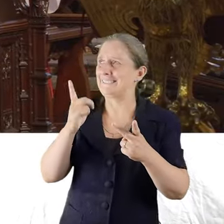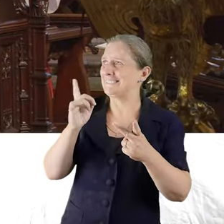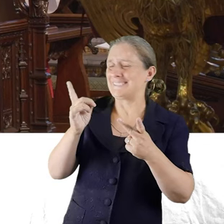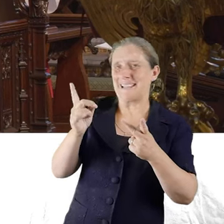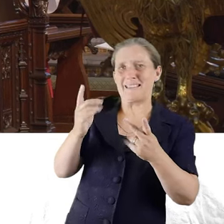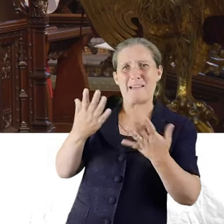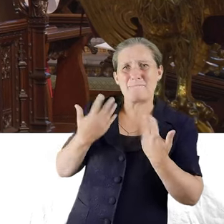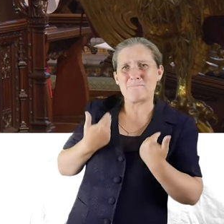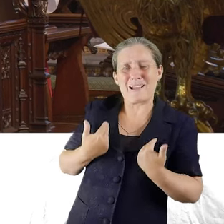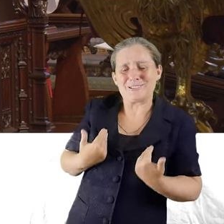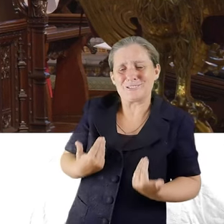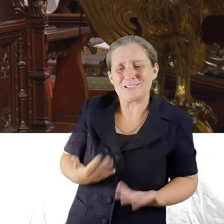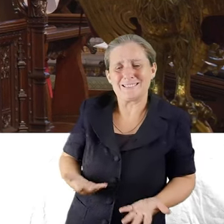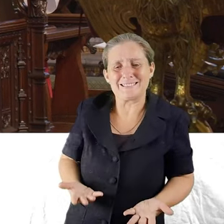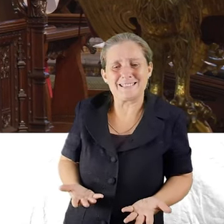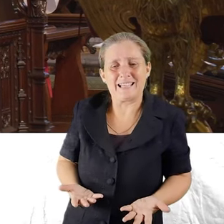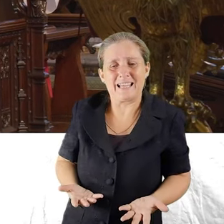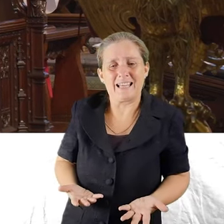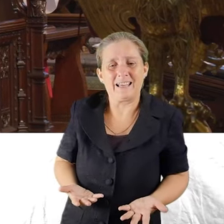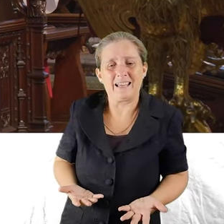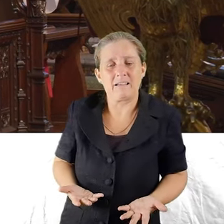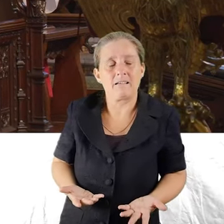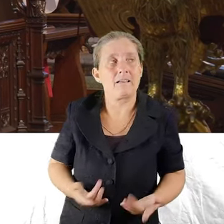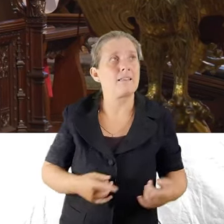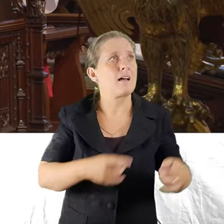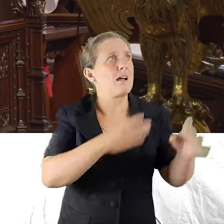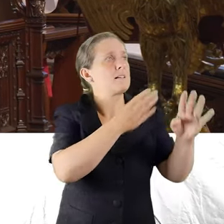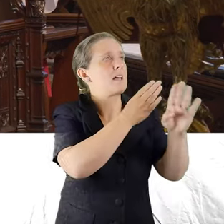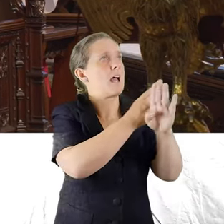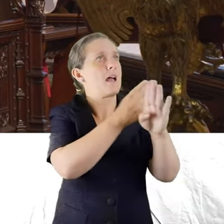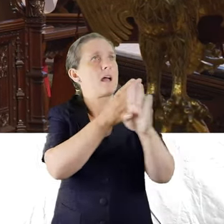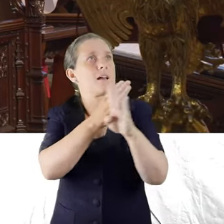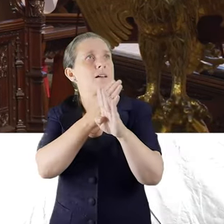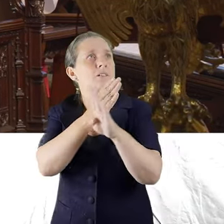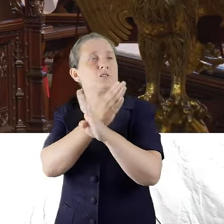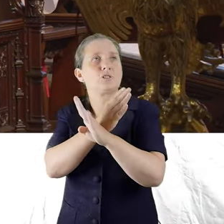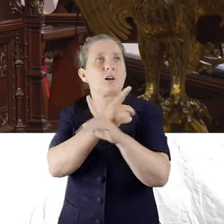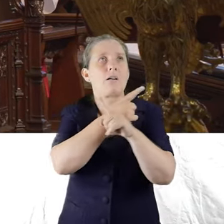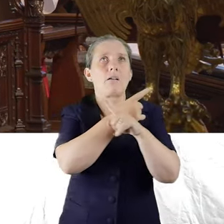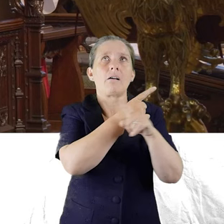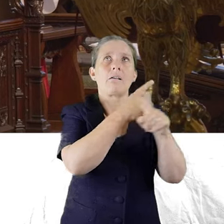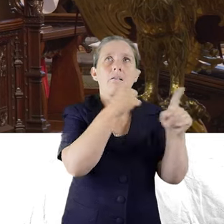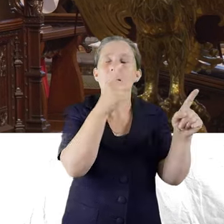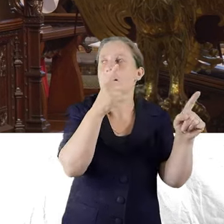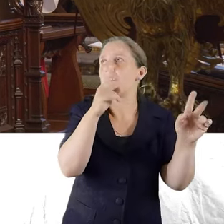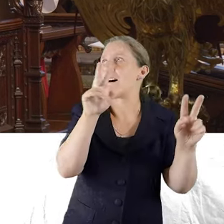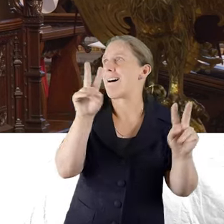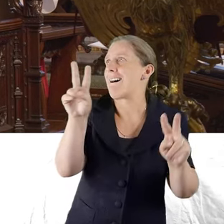Thank you.